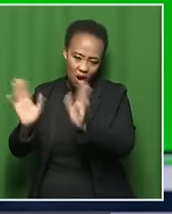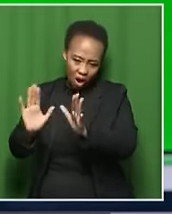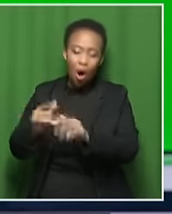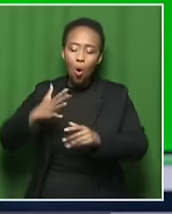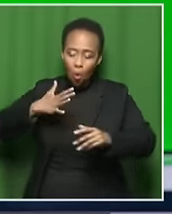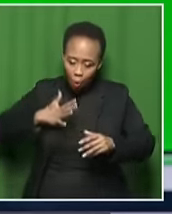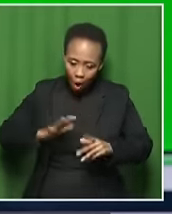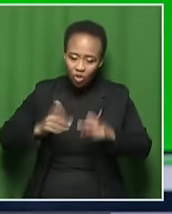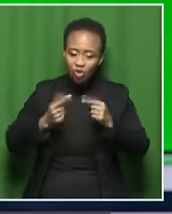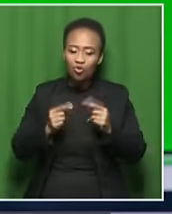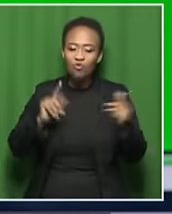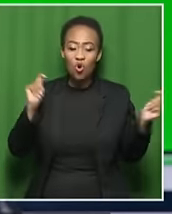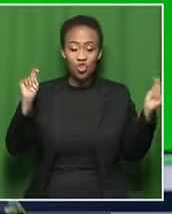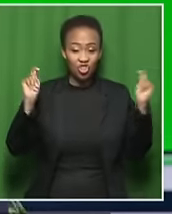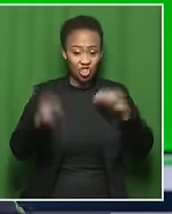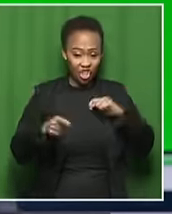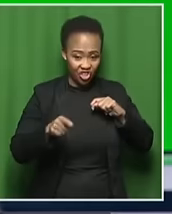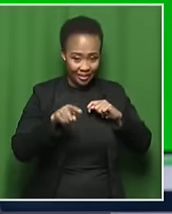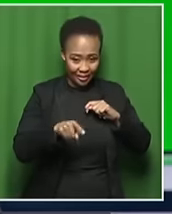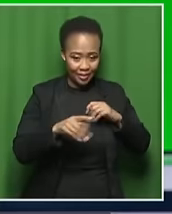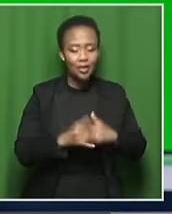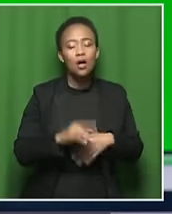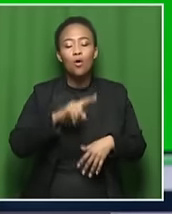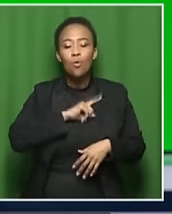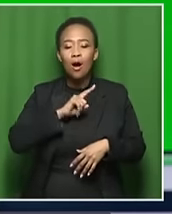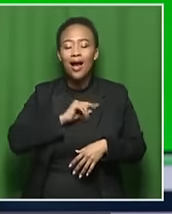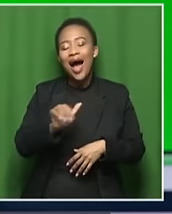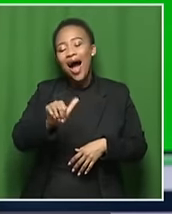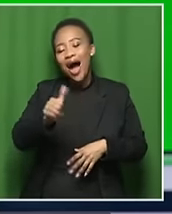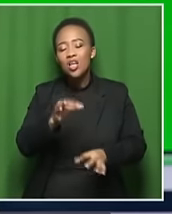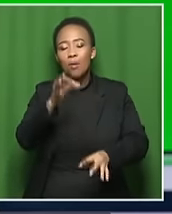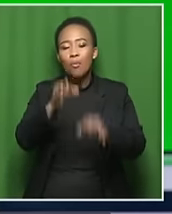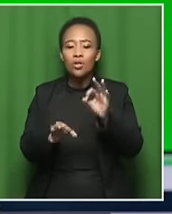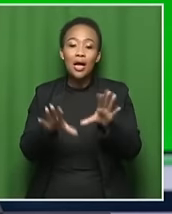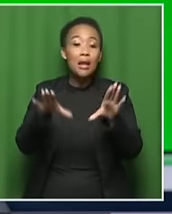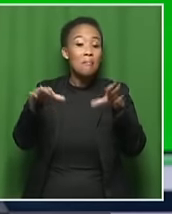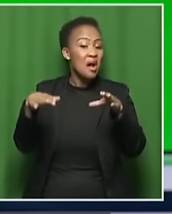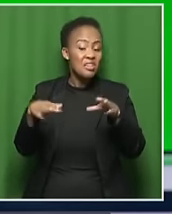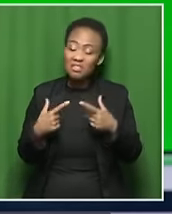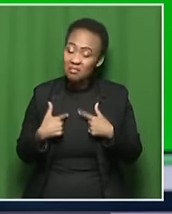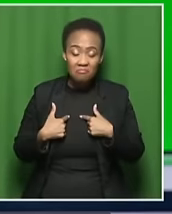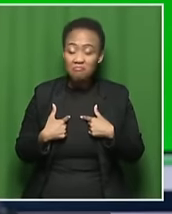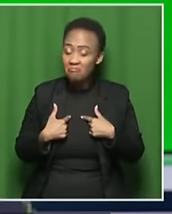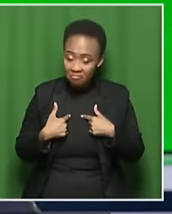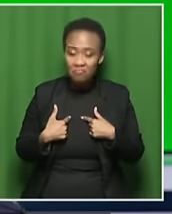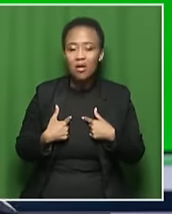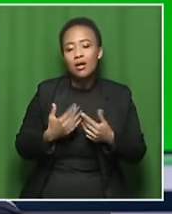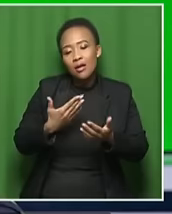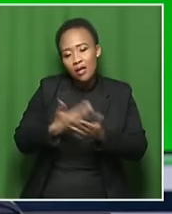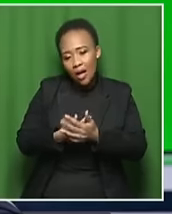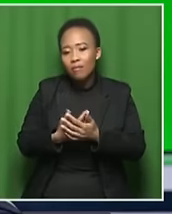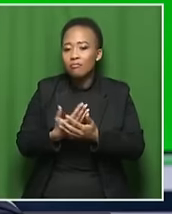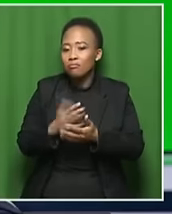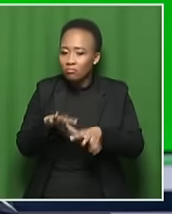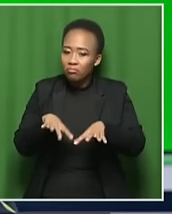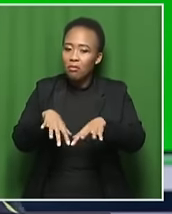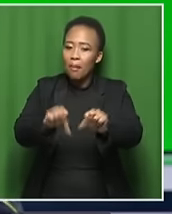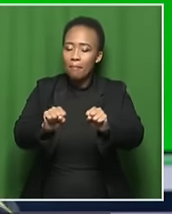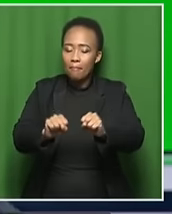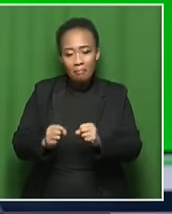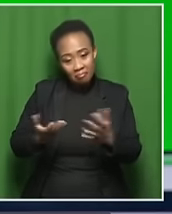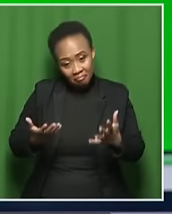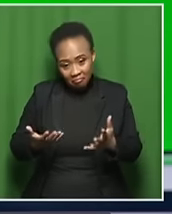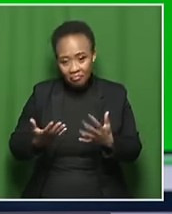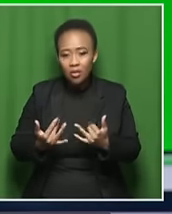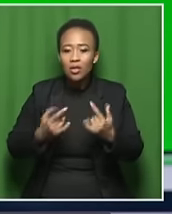does not move one inch because another political party's commitment might be moving. The South African people must hold them to account at the ballot box,